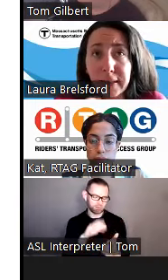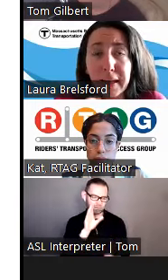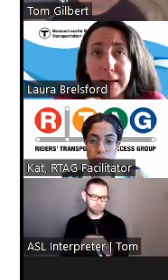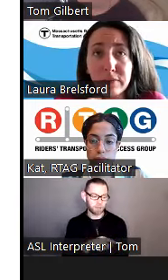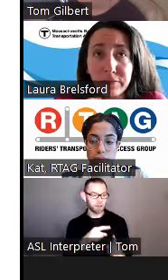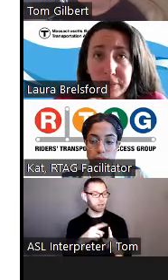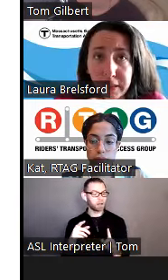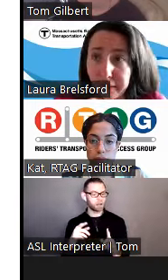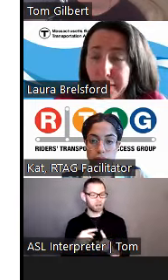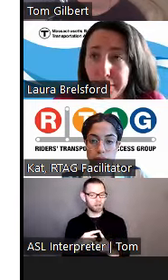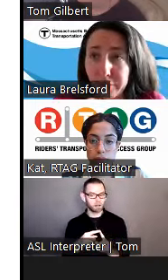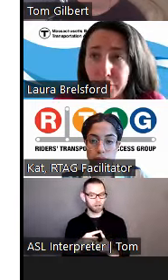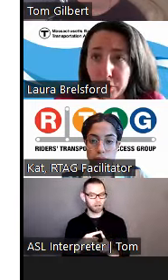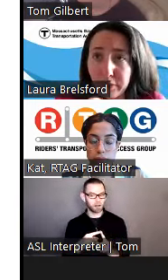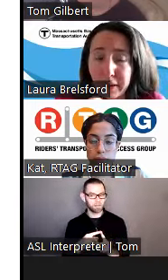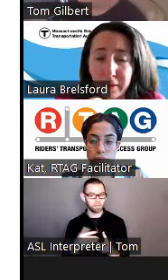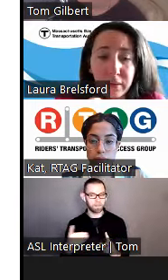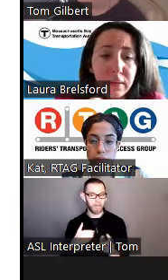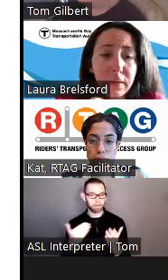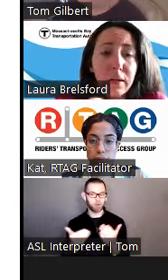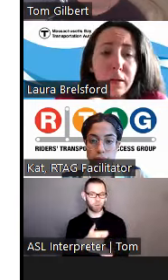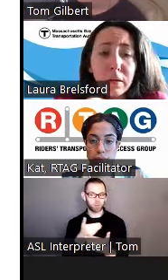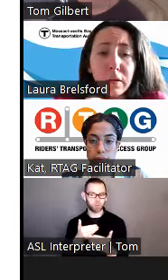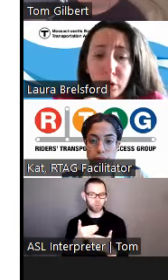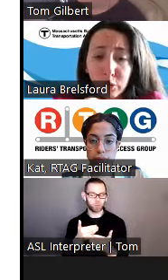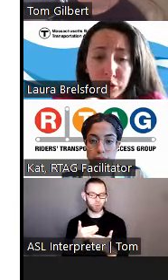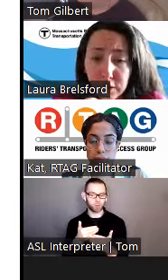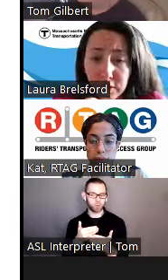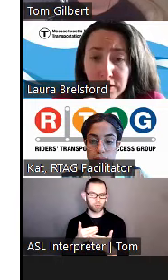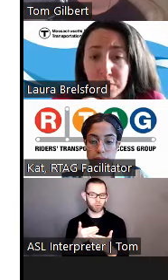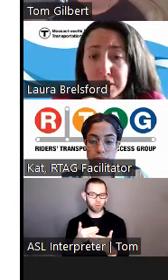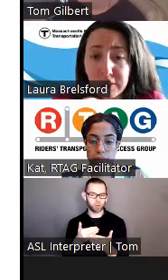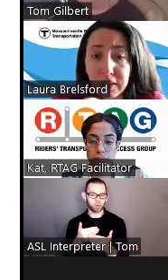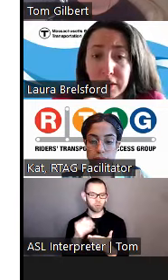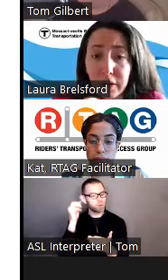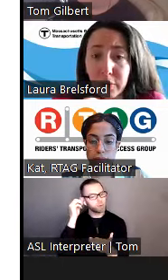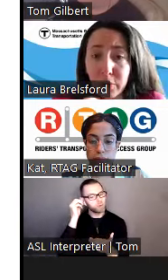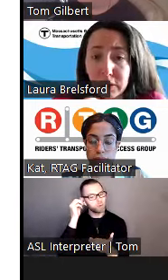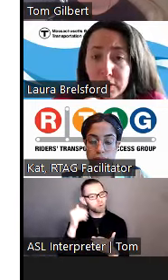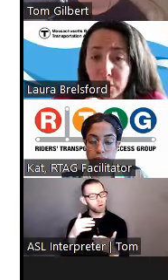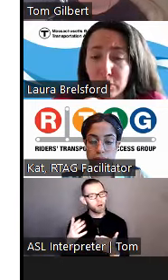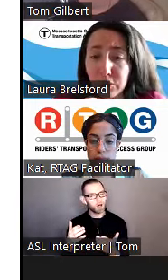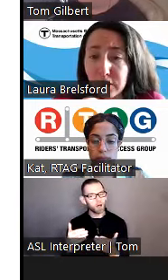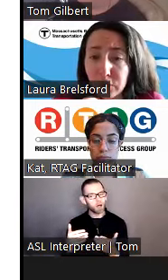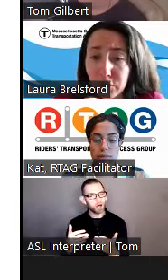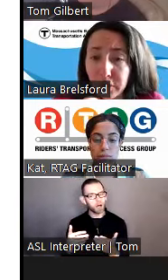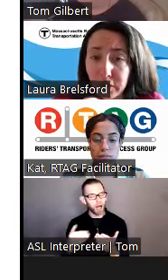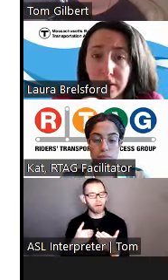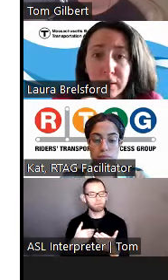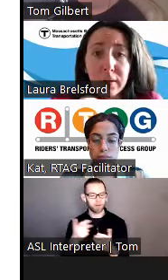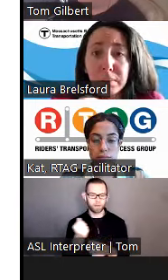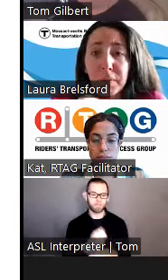is a fleet of commuter rail coaches, so specifically our oldest coaches. Those